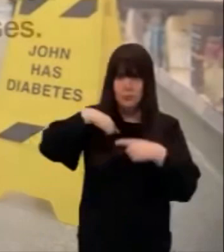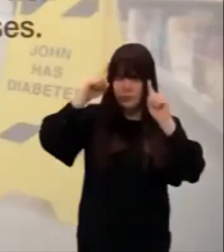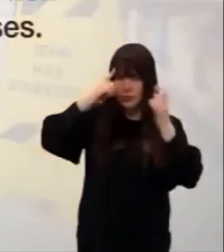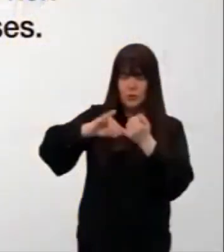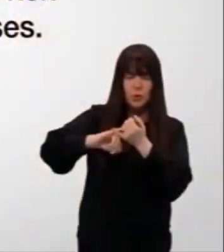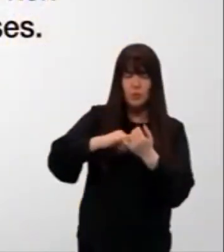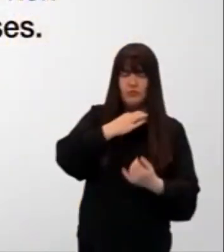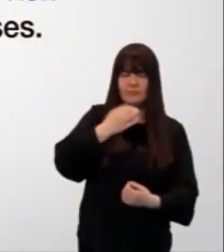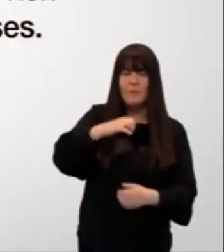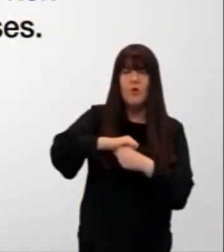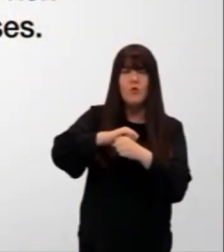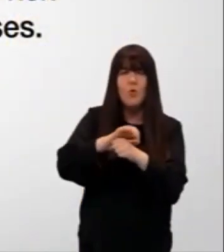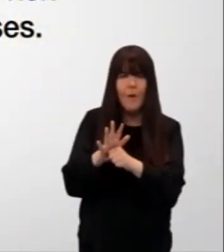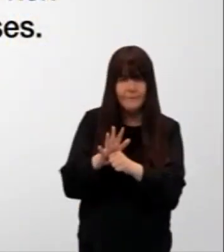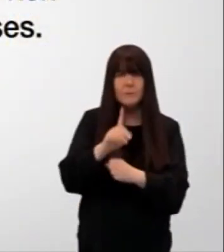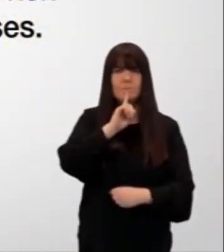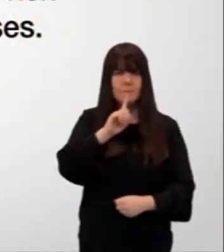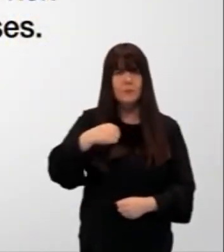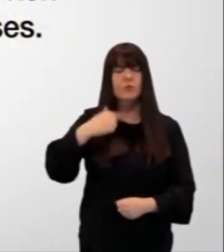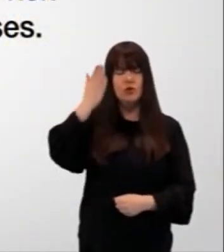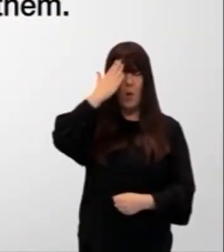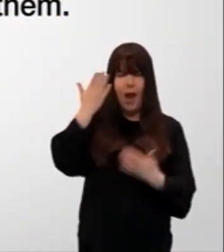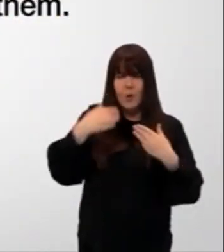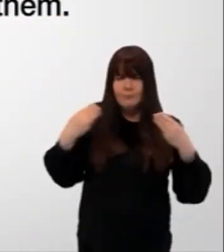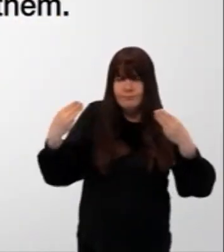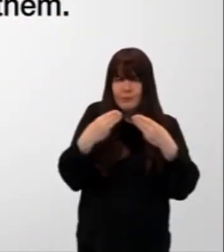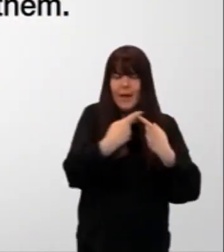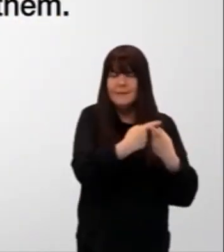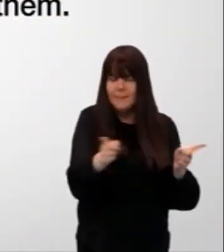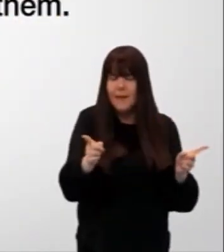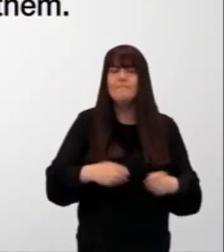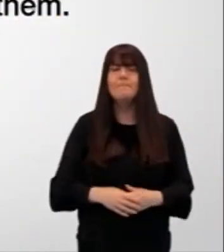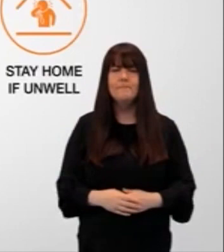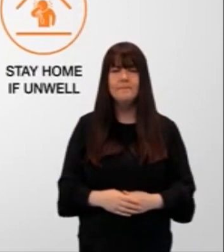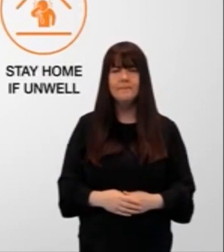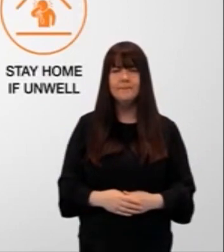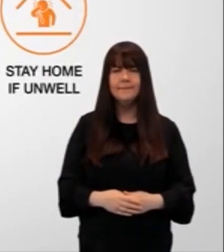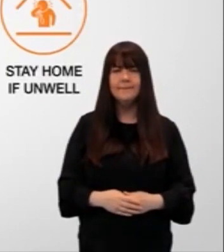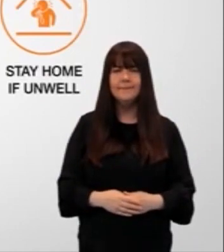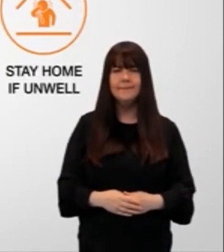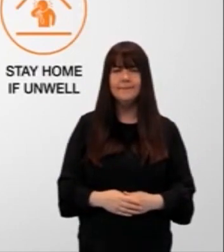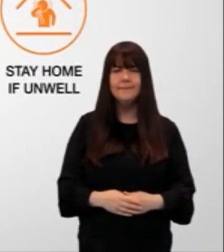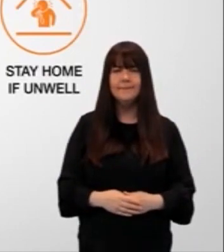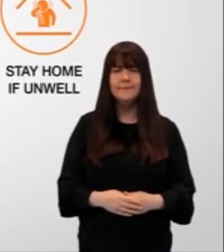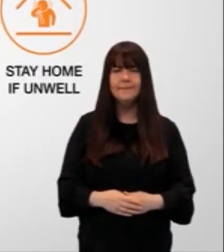always know who's at risk from COVID-19 and other viruses, but we do know how to protect them.